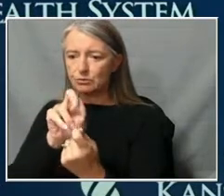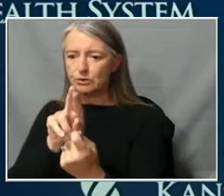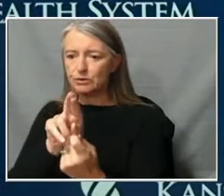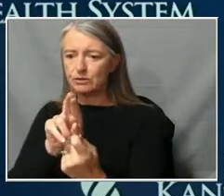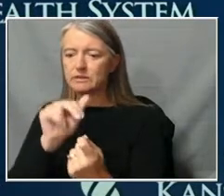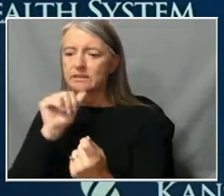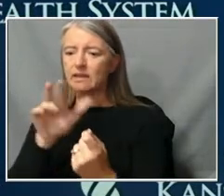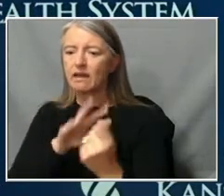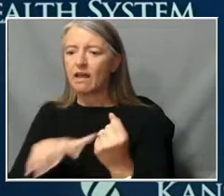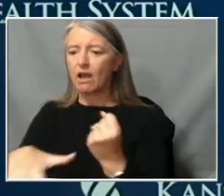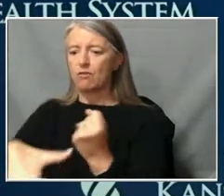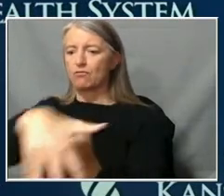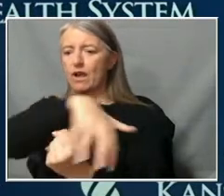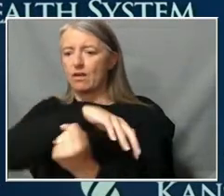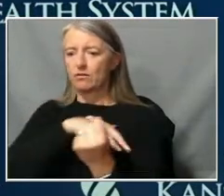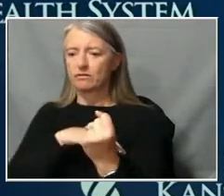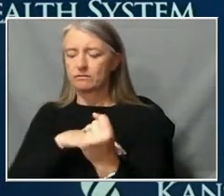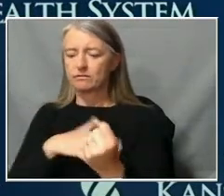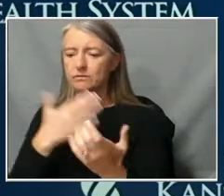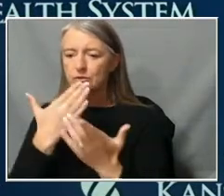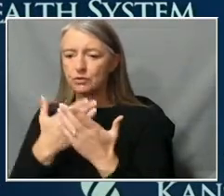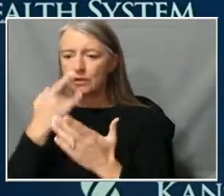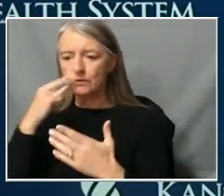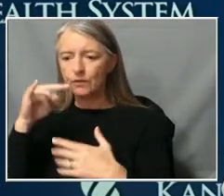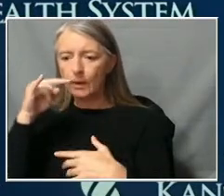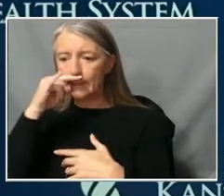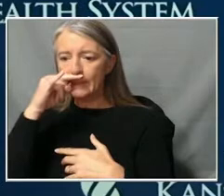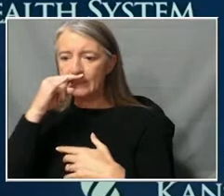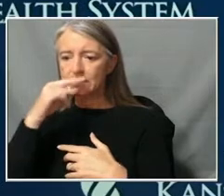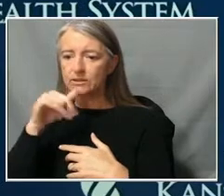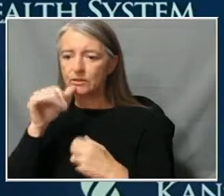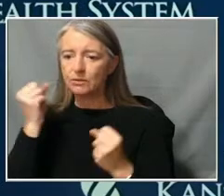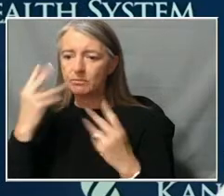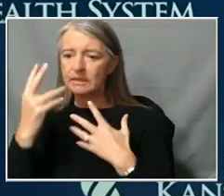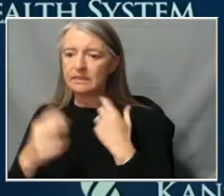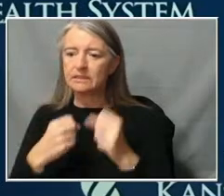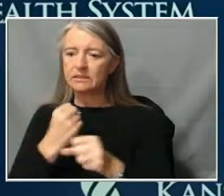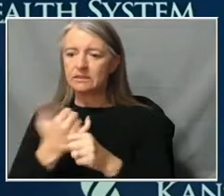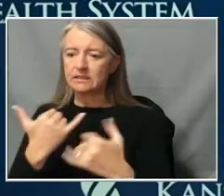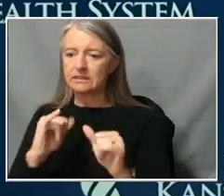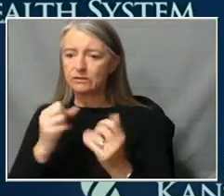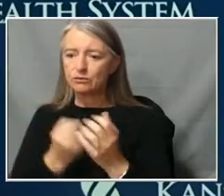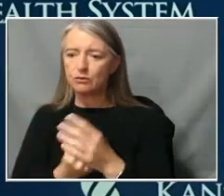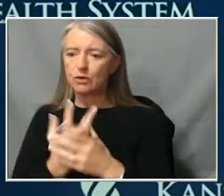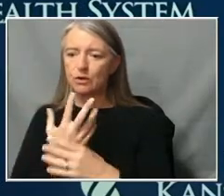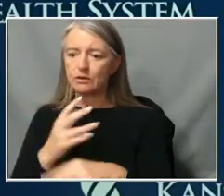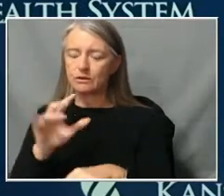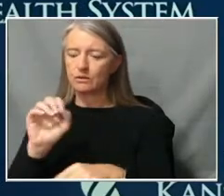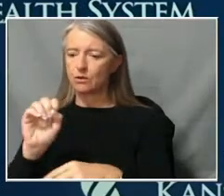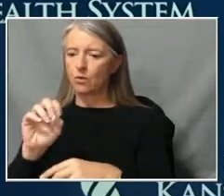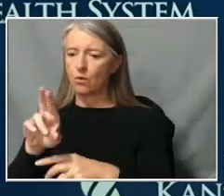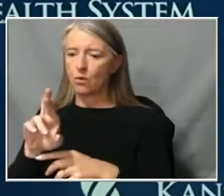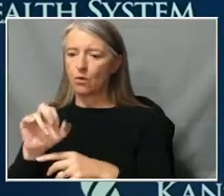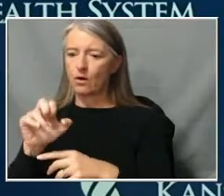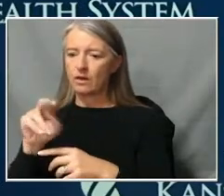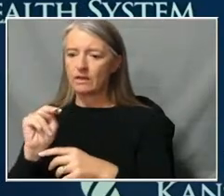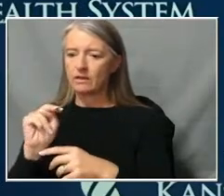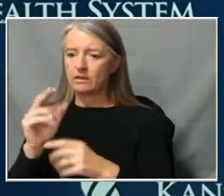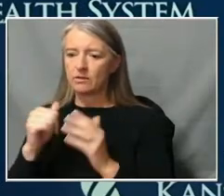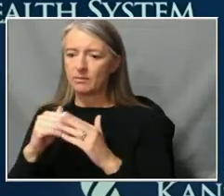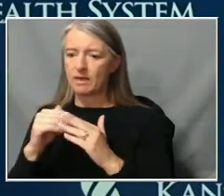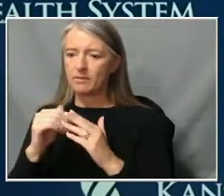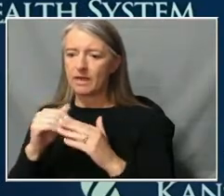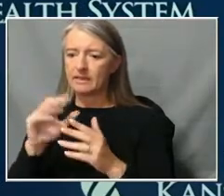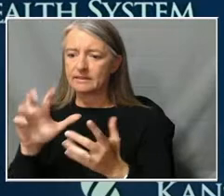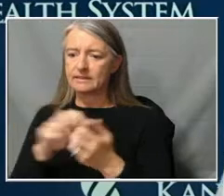it's good for kids, because for kids who have many years ahead of them are still growing, the organs, we really want to minimize the radiation and